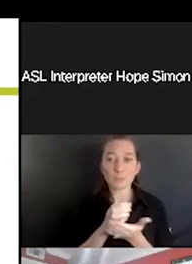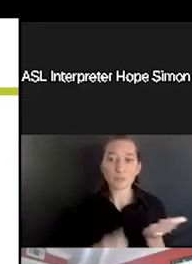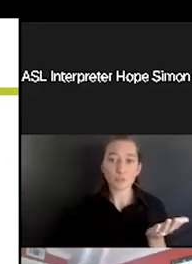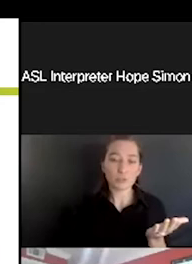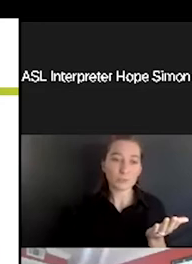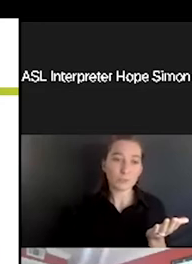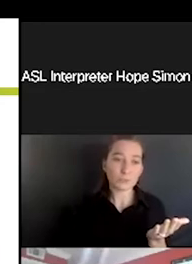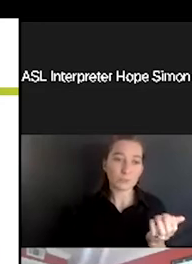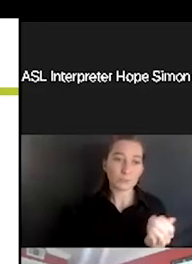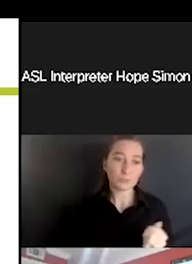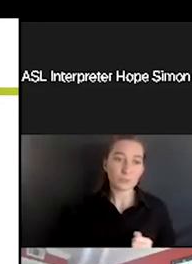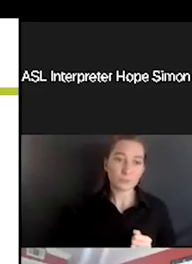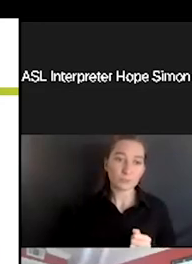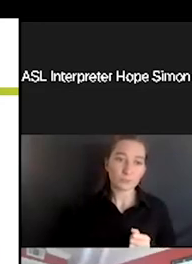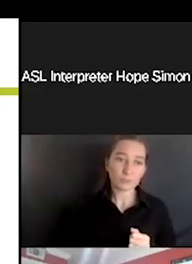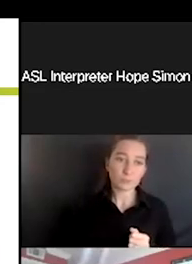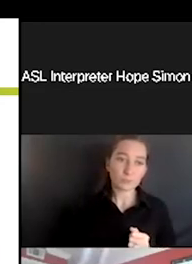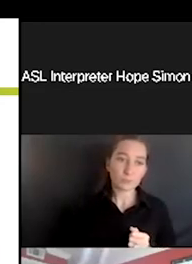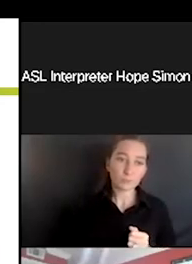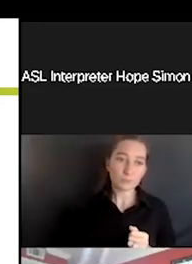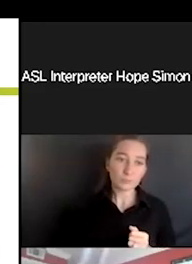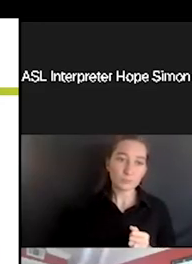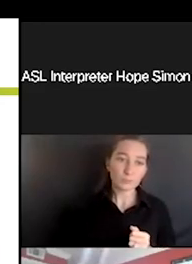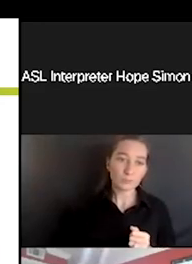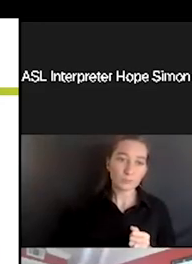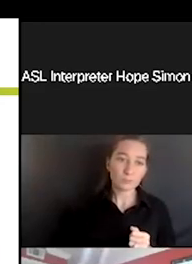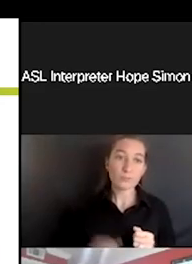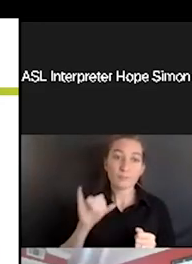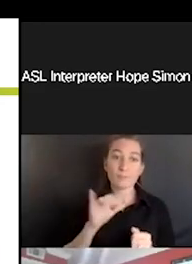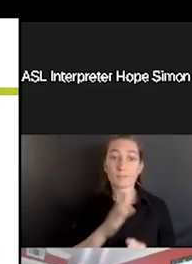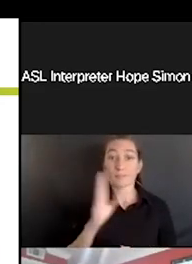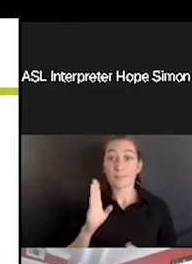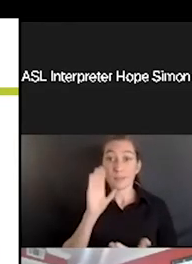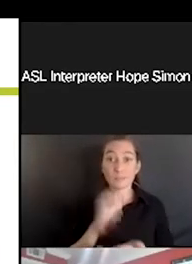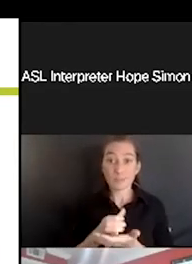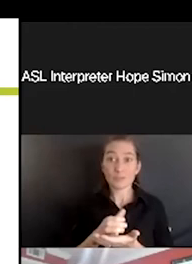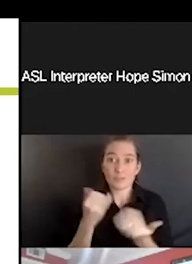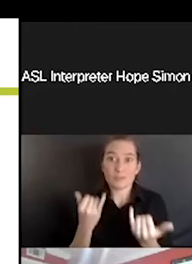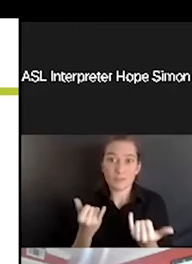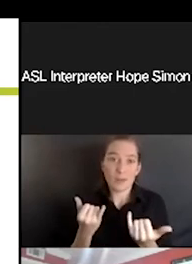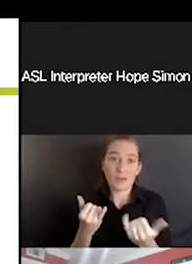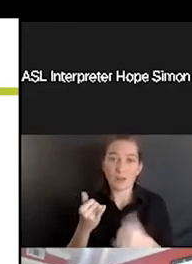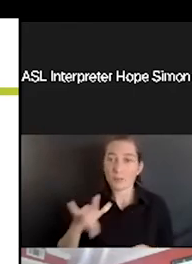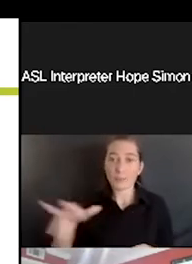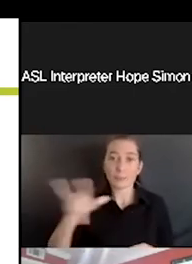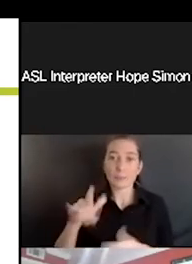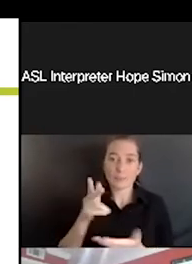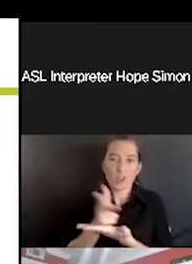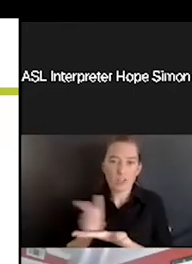an area, a building that used to the collapse, and here's what it looks like now, which is just basically an empty parking lot.